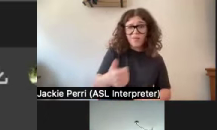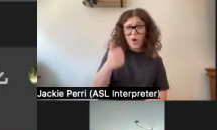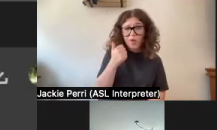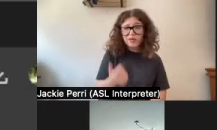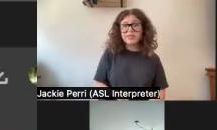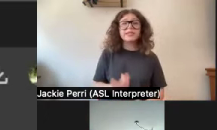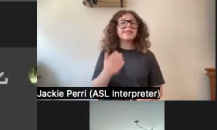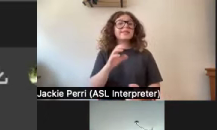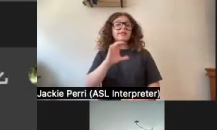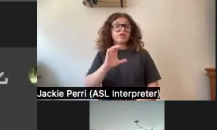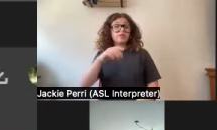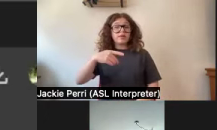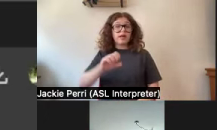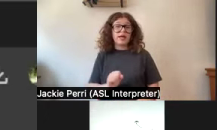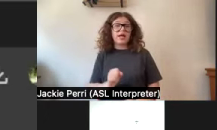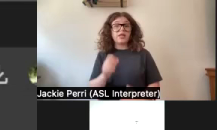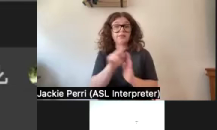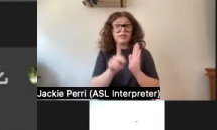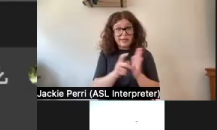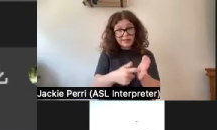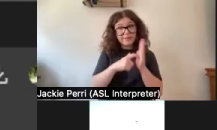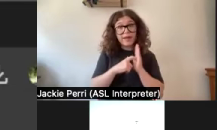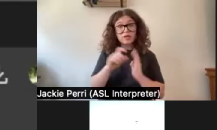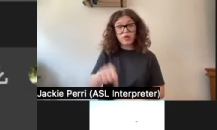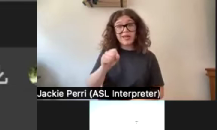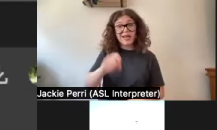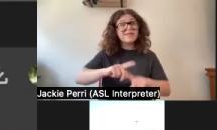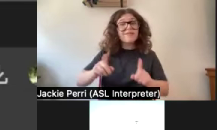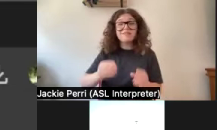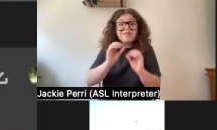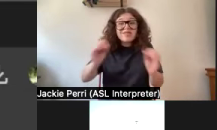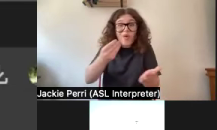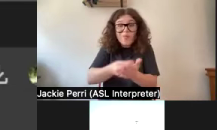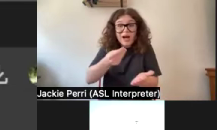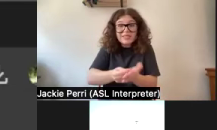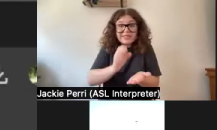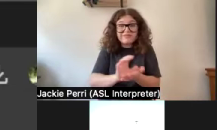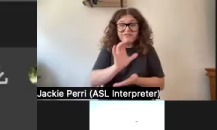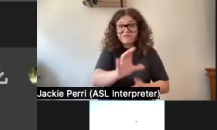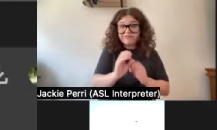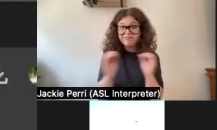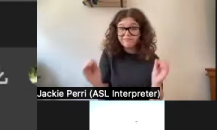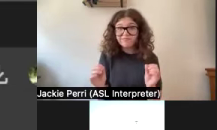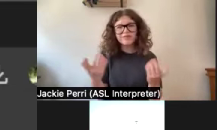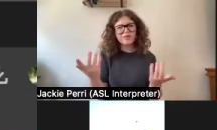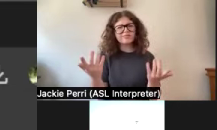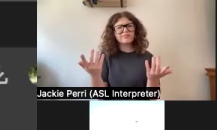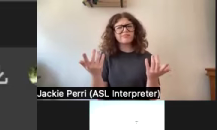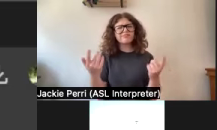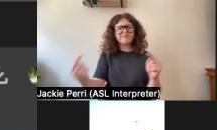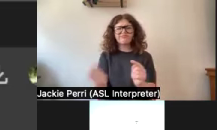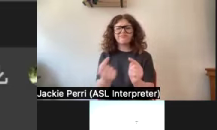School policy, it is a mandatory policy that is not funded, which creates a big contradiction